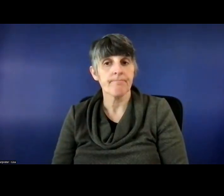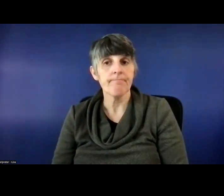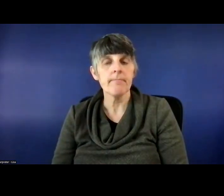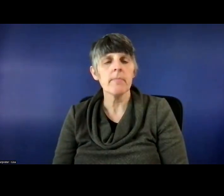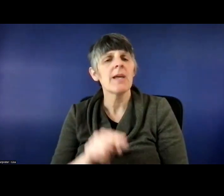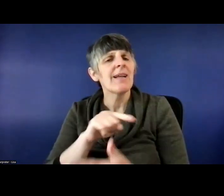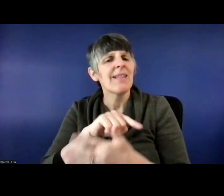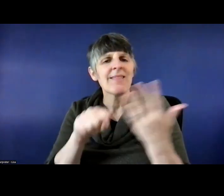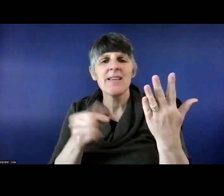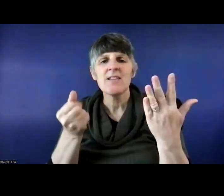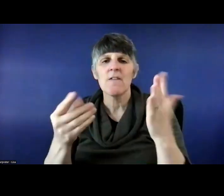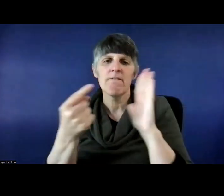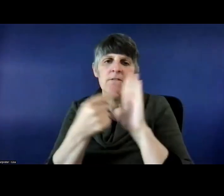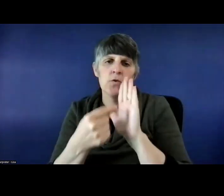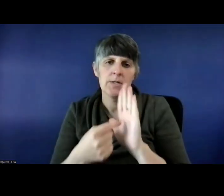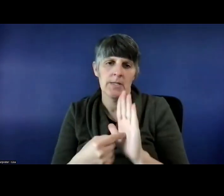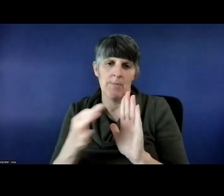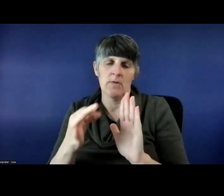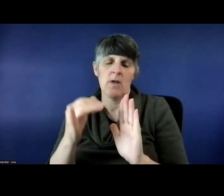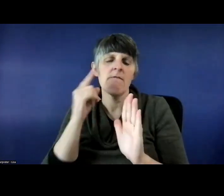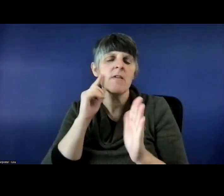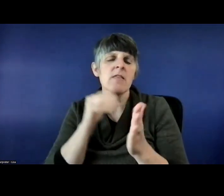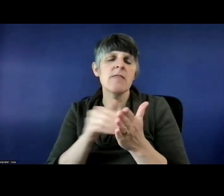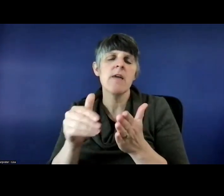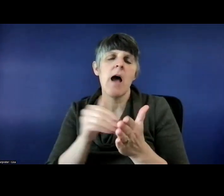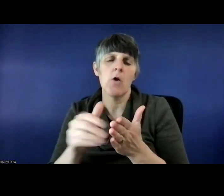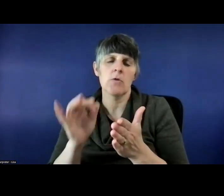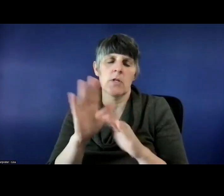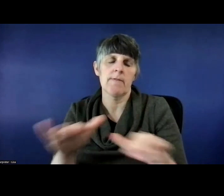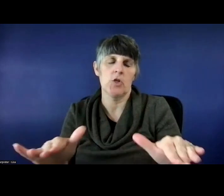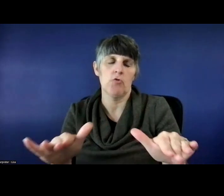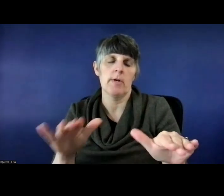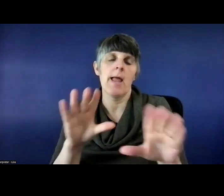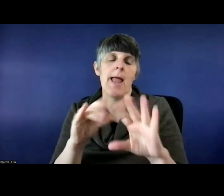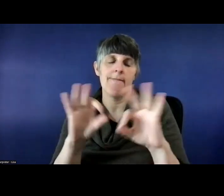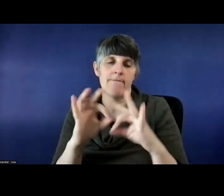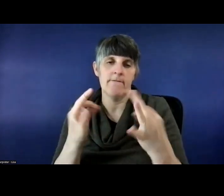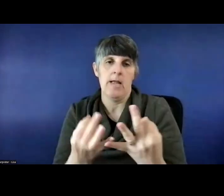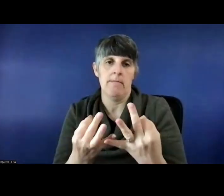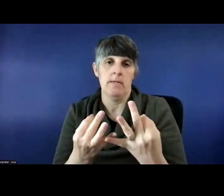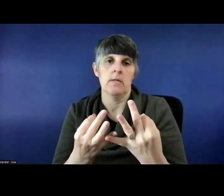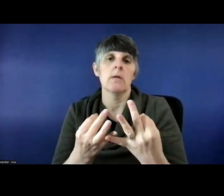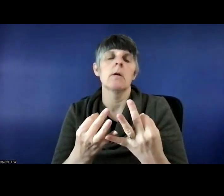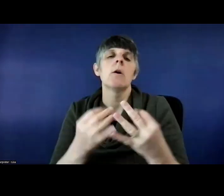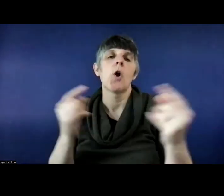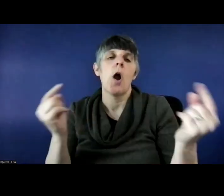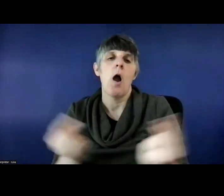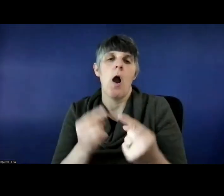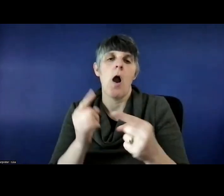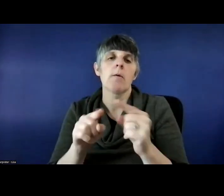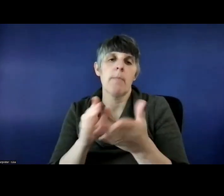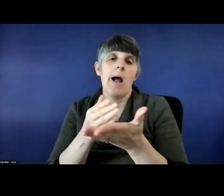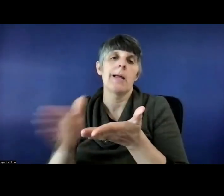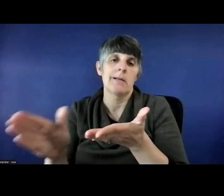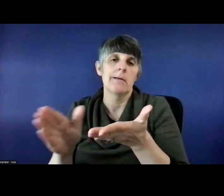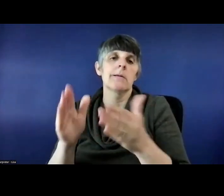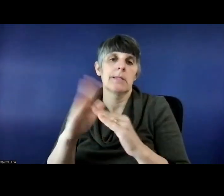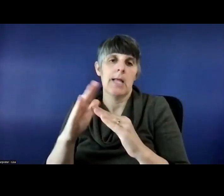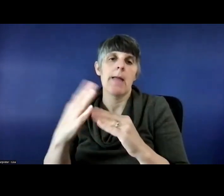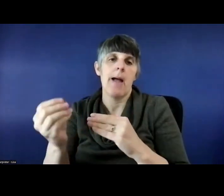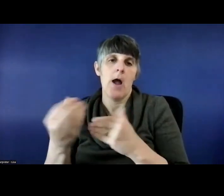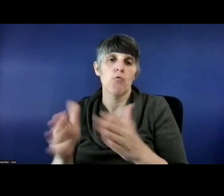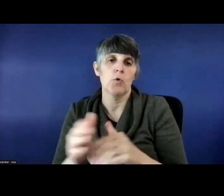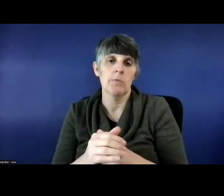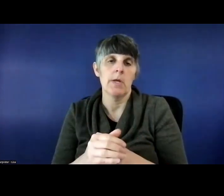These are just a few examples of the thousands of children and families that are harmed by exclusionary timeout rooms.